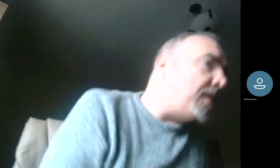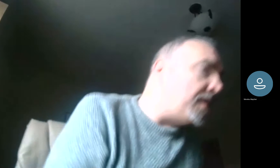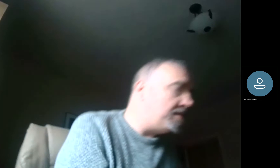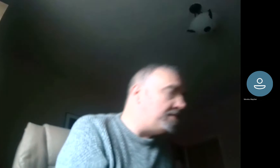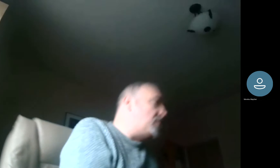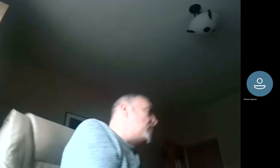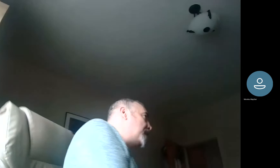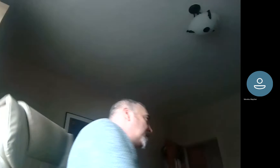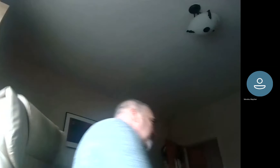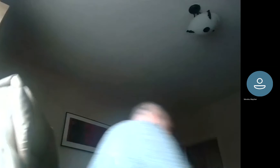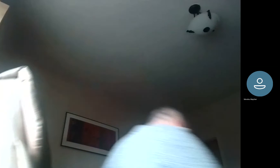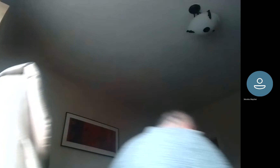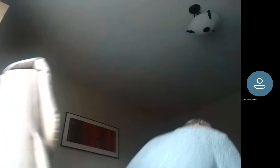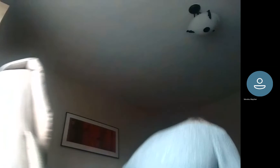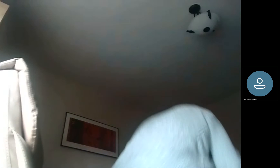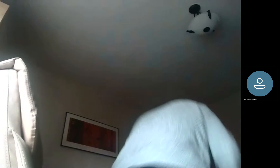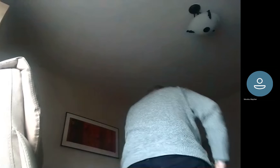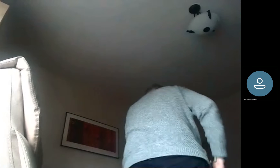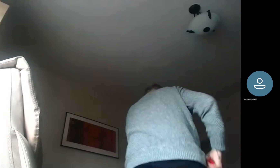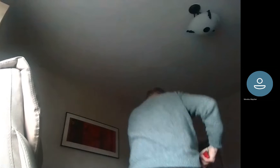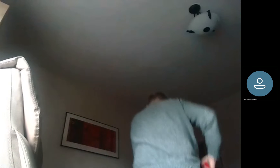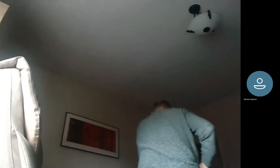Call Mom mobile.